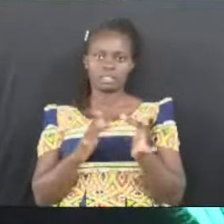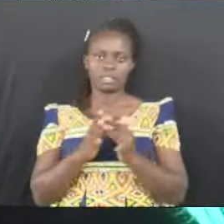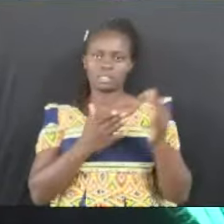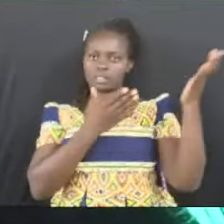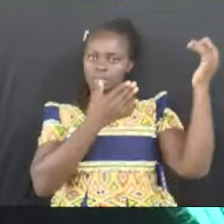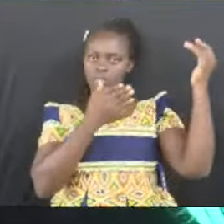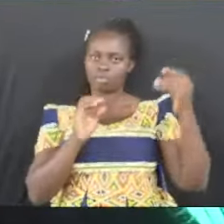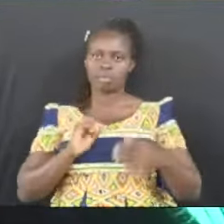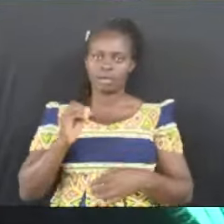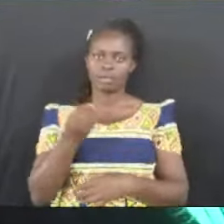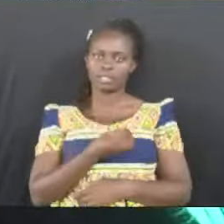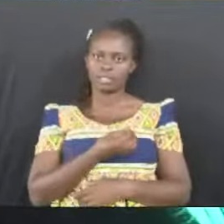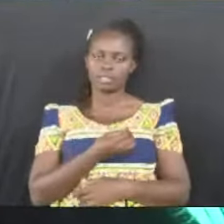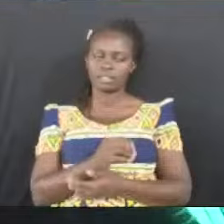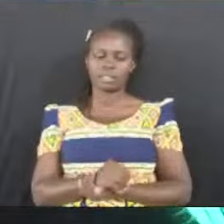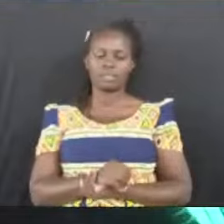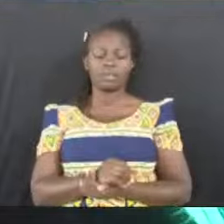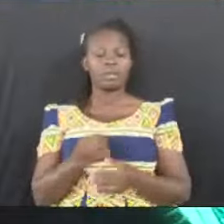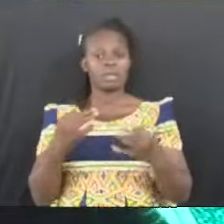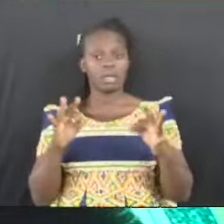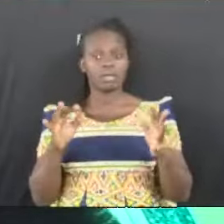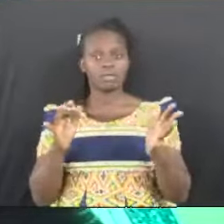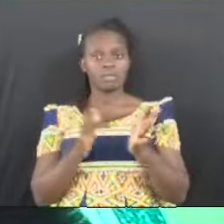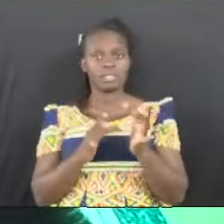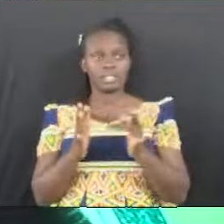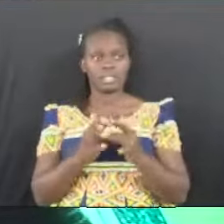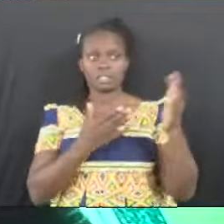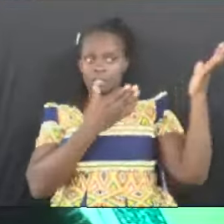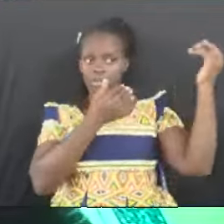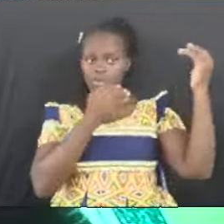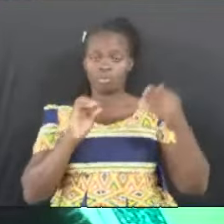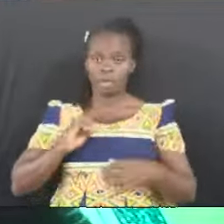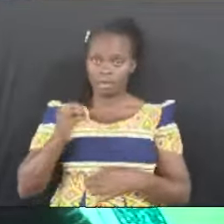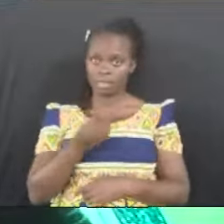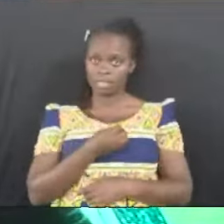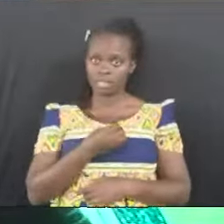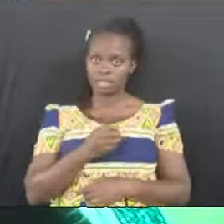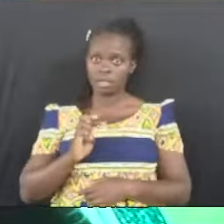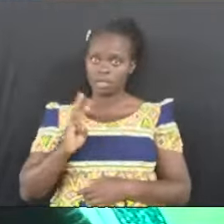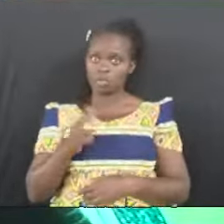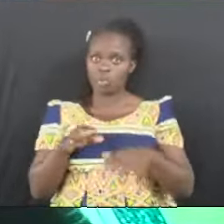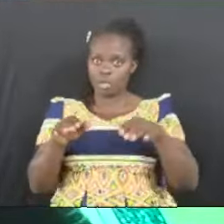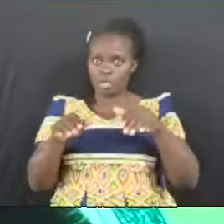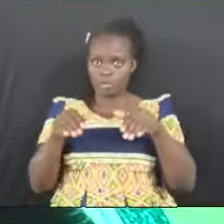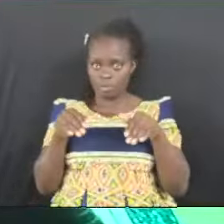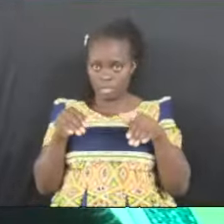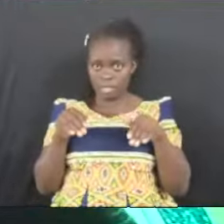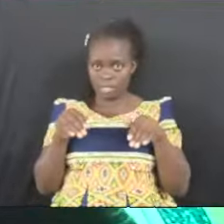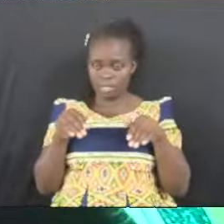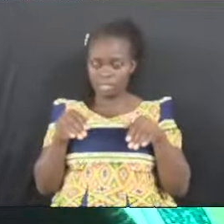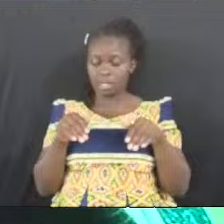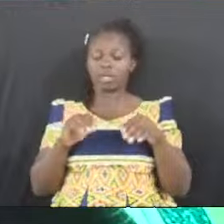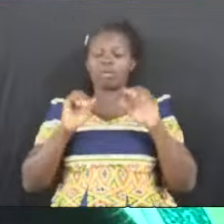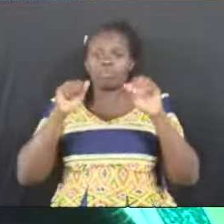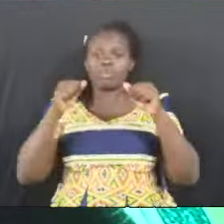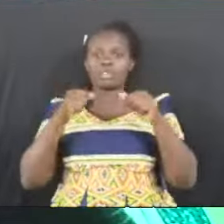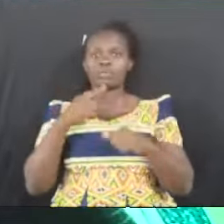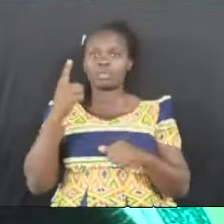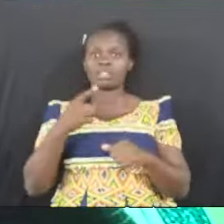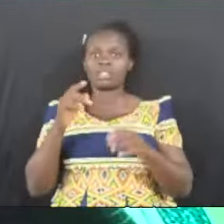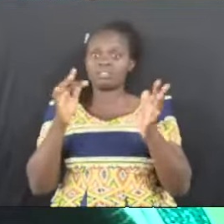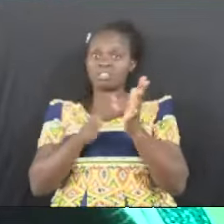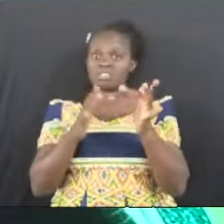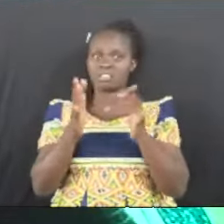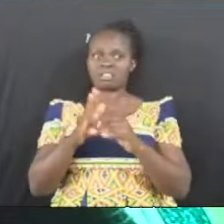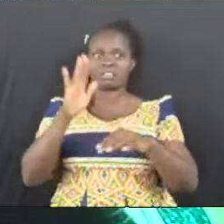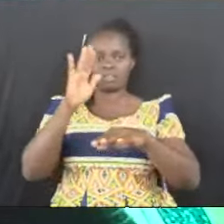our hope and we're waiting for him, we can say Jesus is really the good news, as a matter